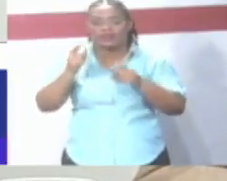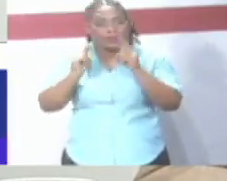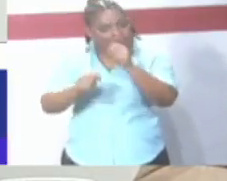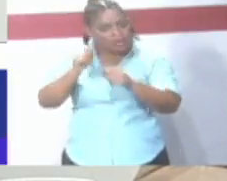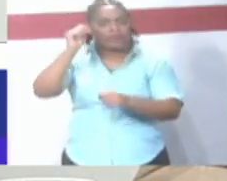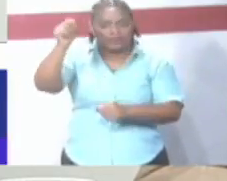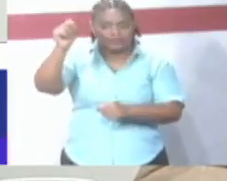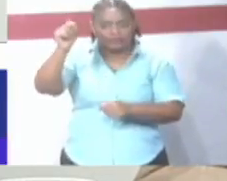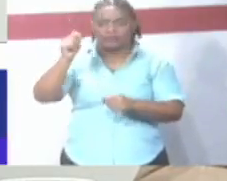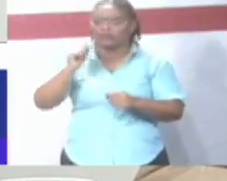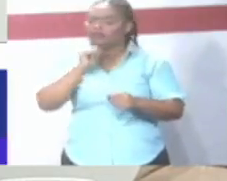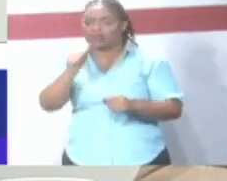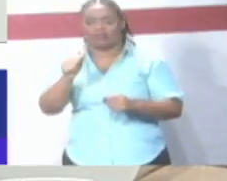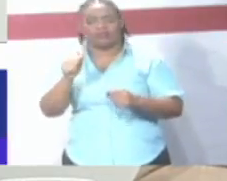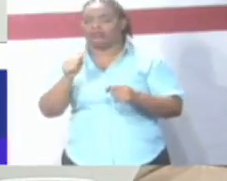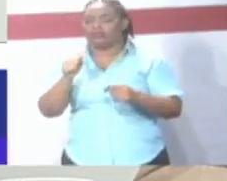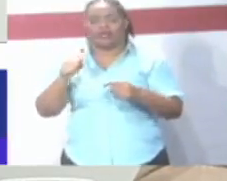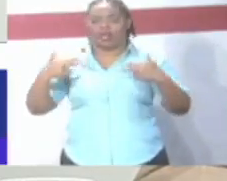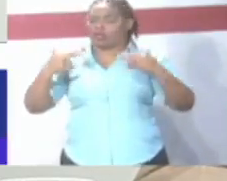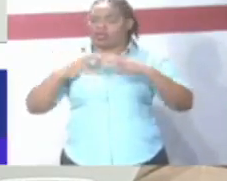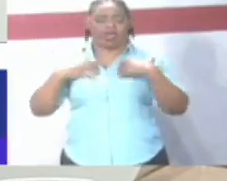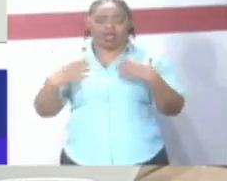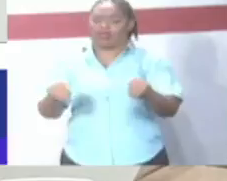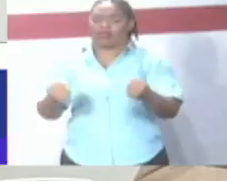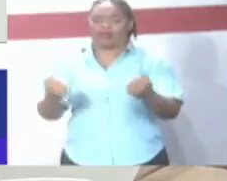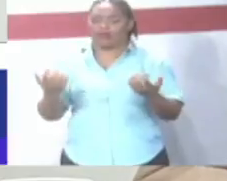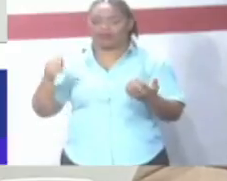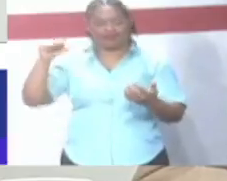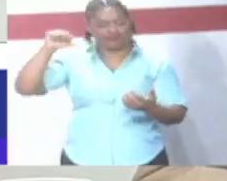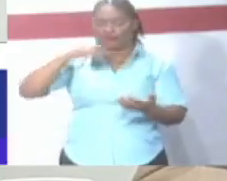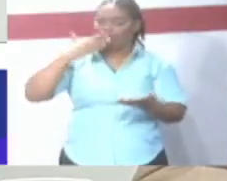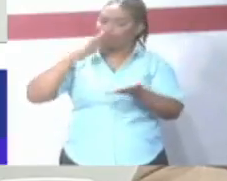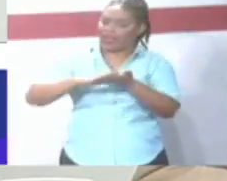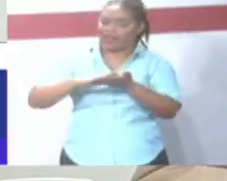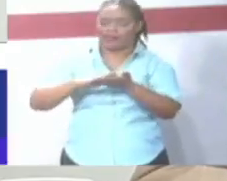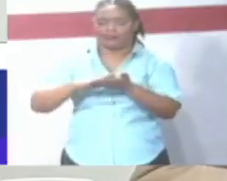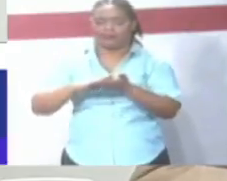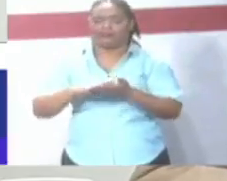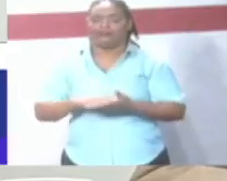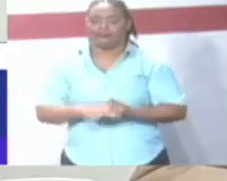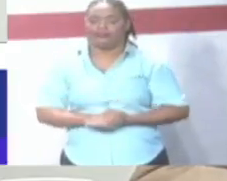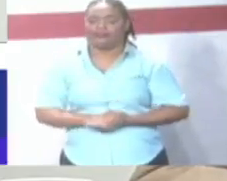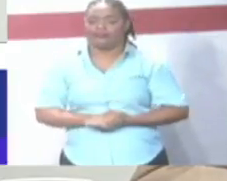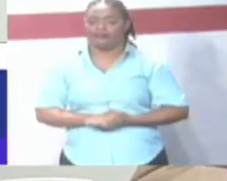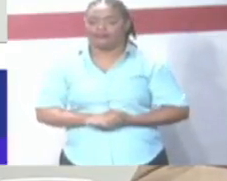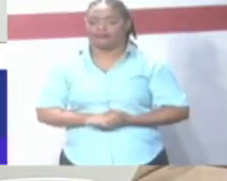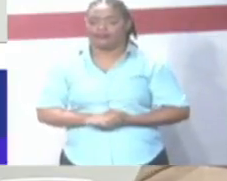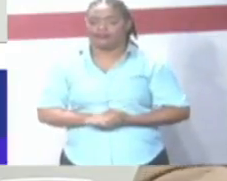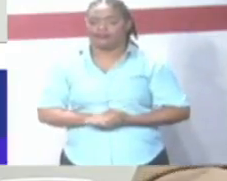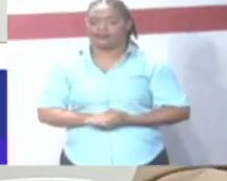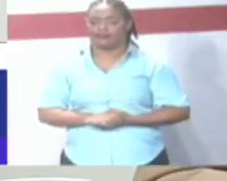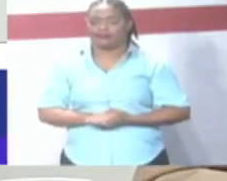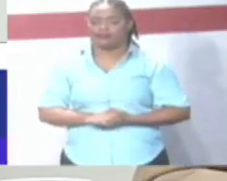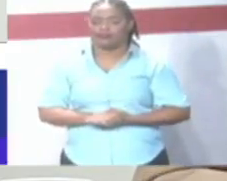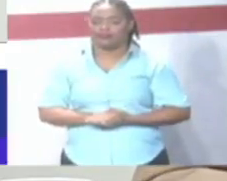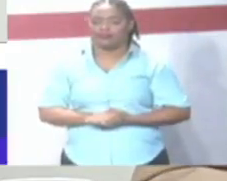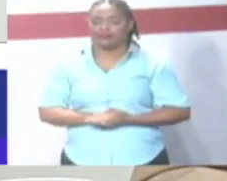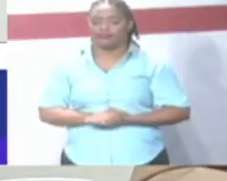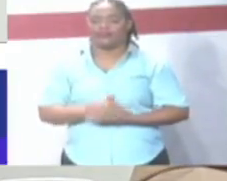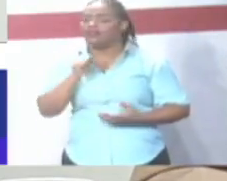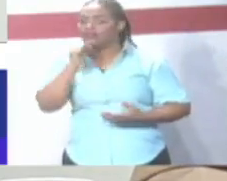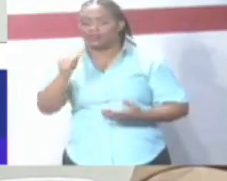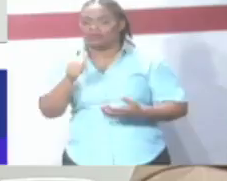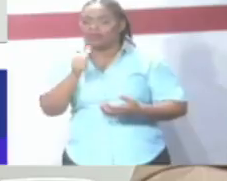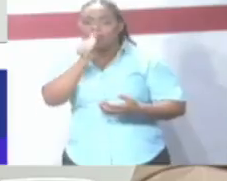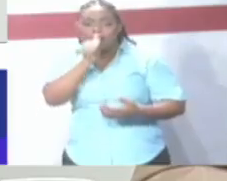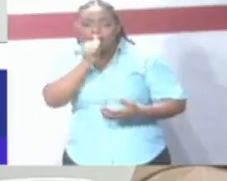places in the Caribbean. We are the center for non-communicable diseases. That is absolutely no secret. As